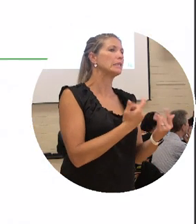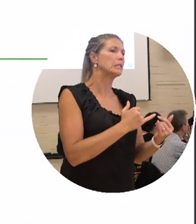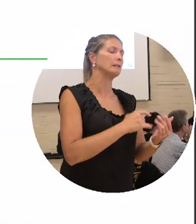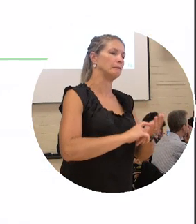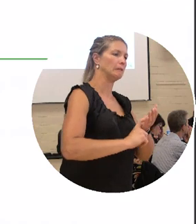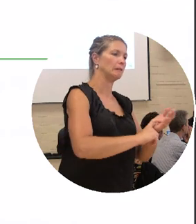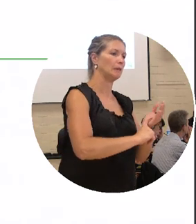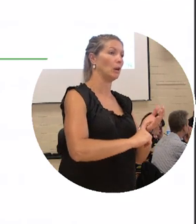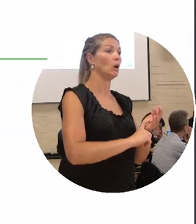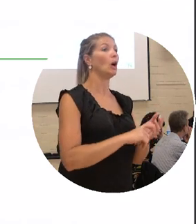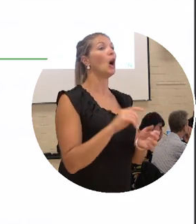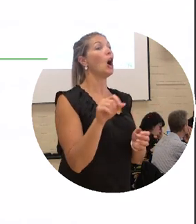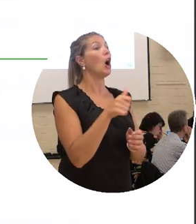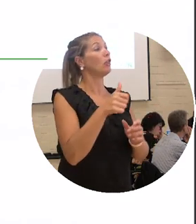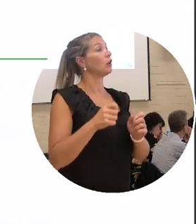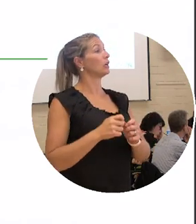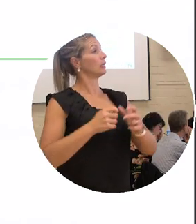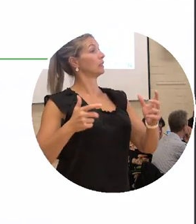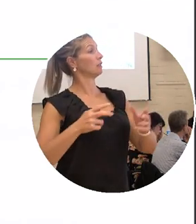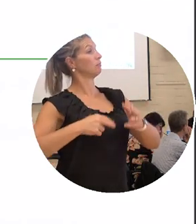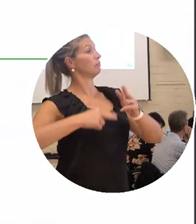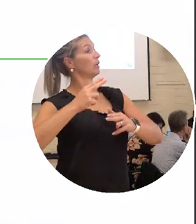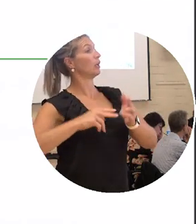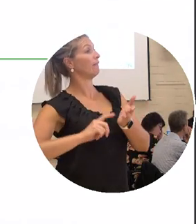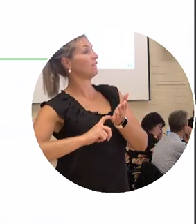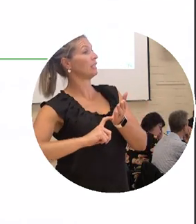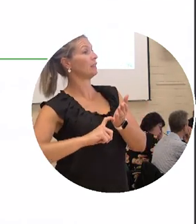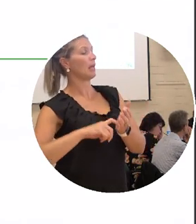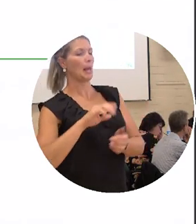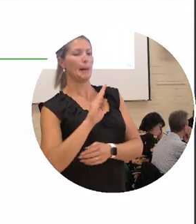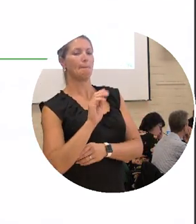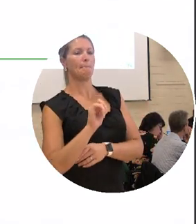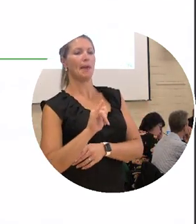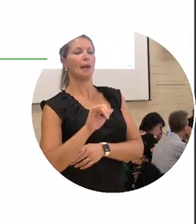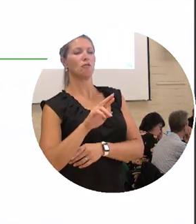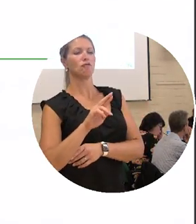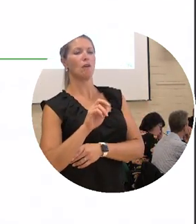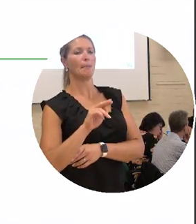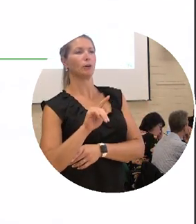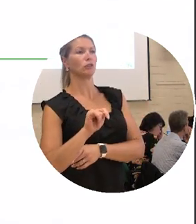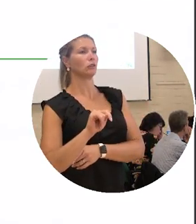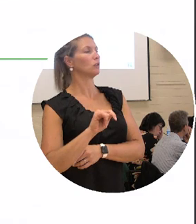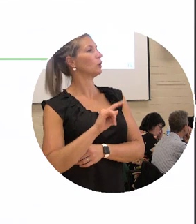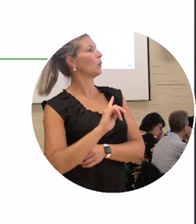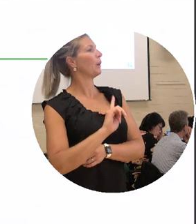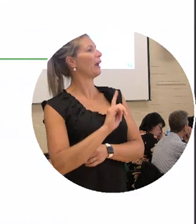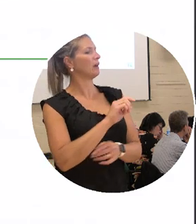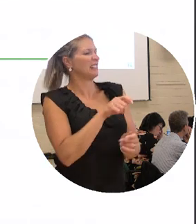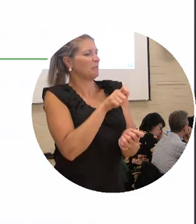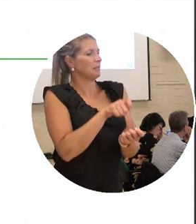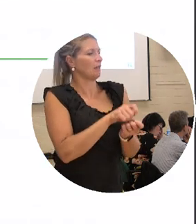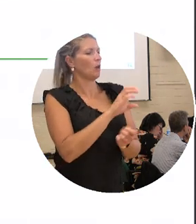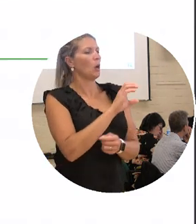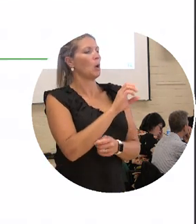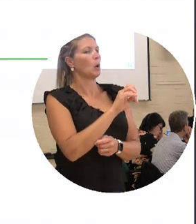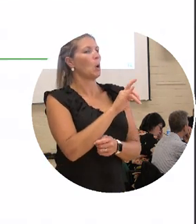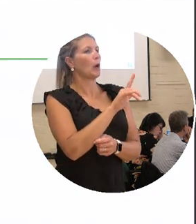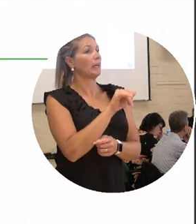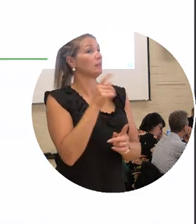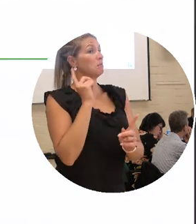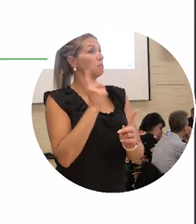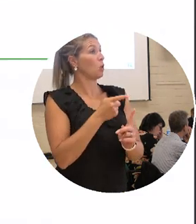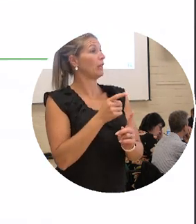Bay Roberts, replacement for Coley's Point Primary. The contract has been awarded. Again, anticipated